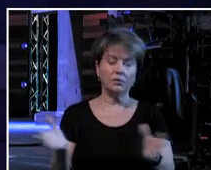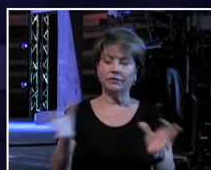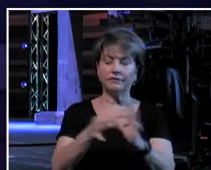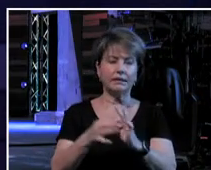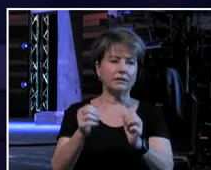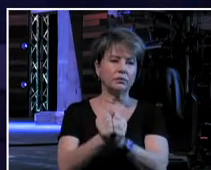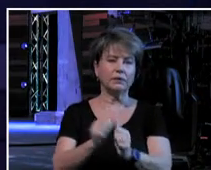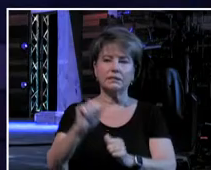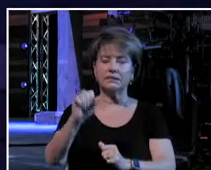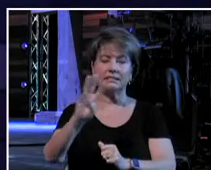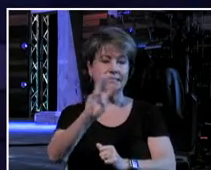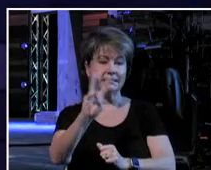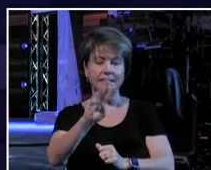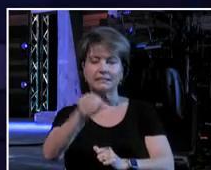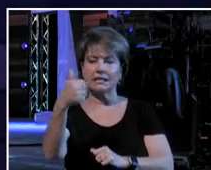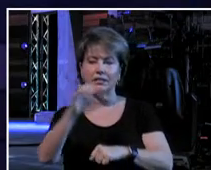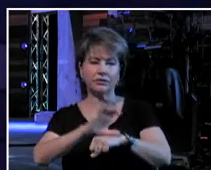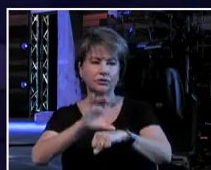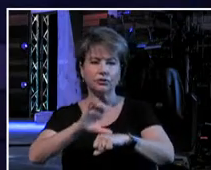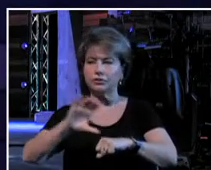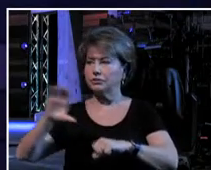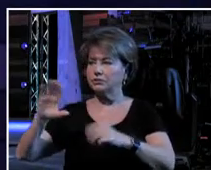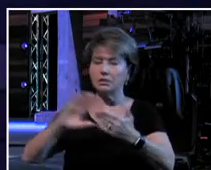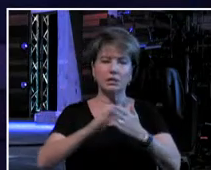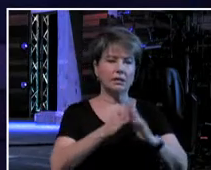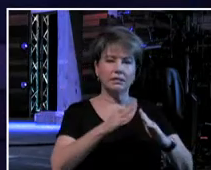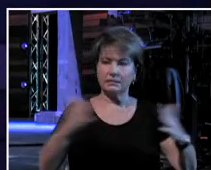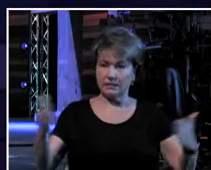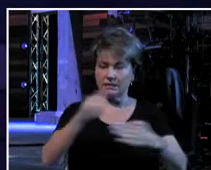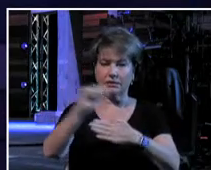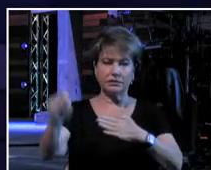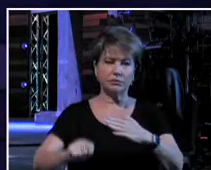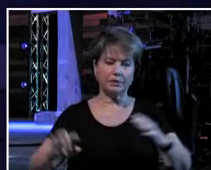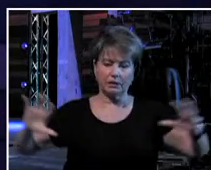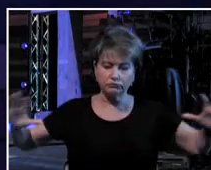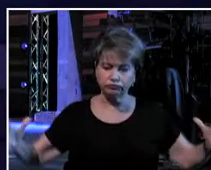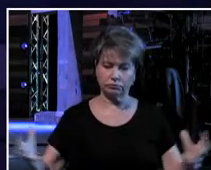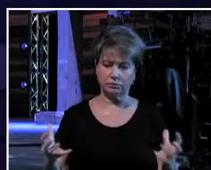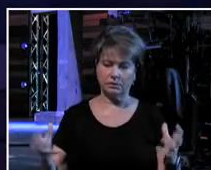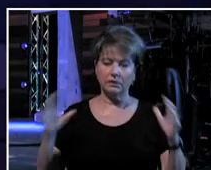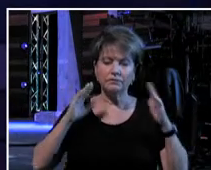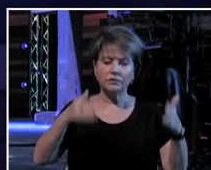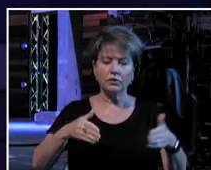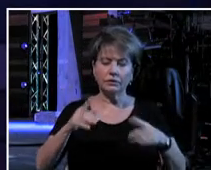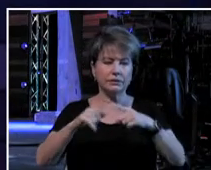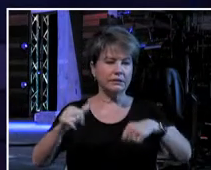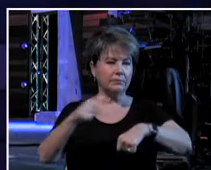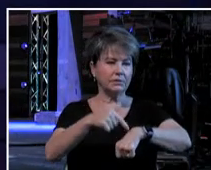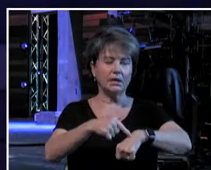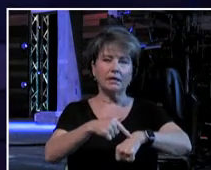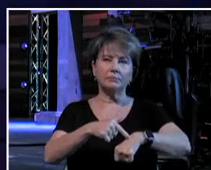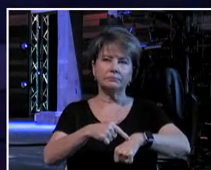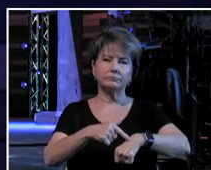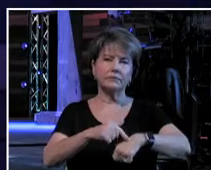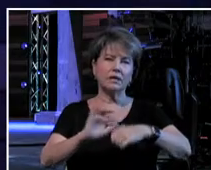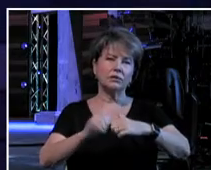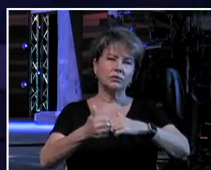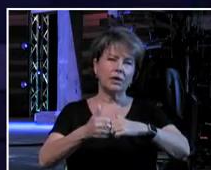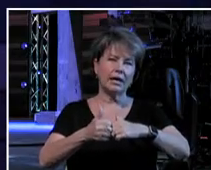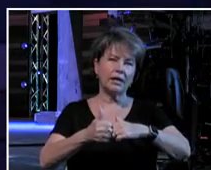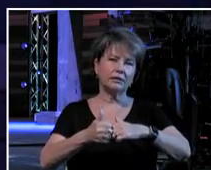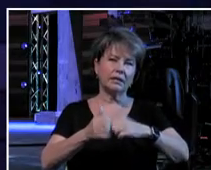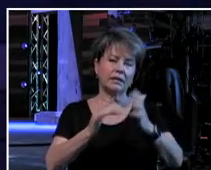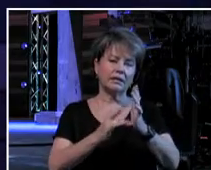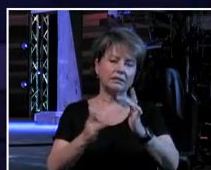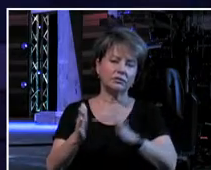city looking at how Jesus treated people. And today we are going to focus on how Jesus treats you as